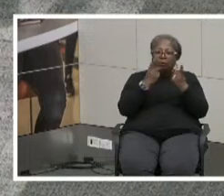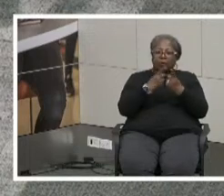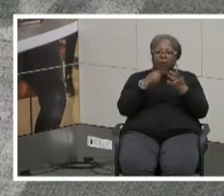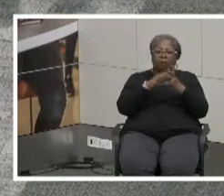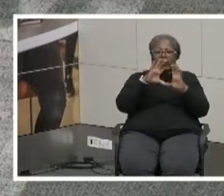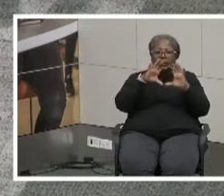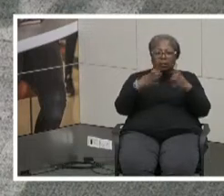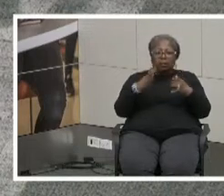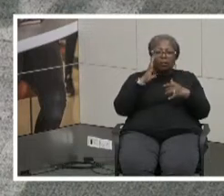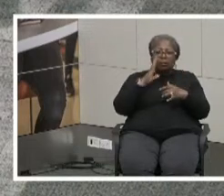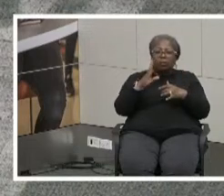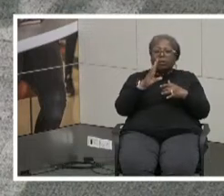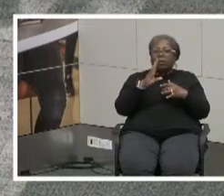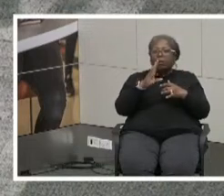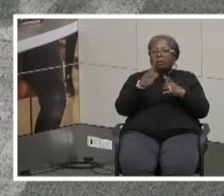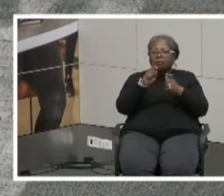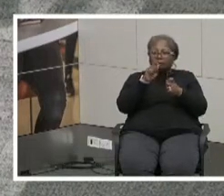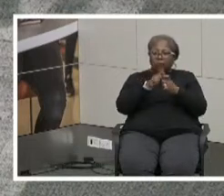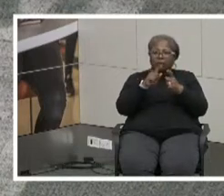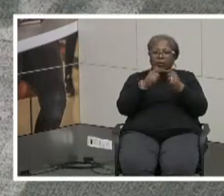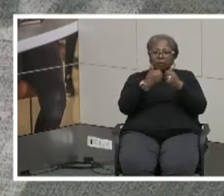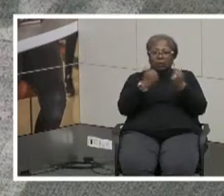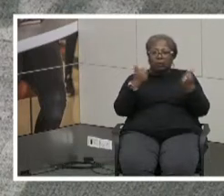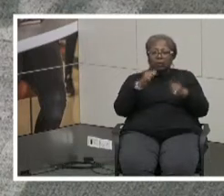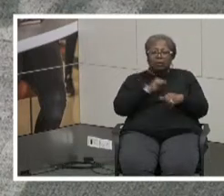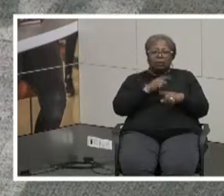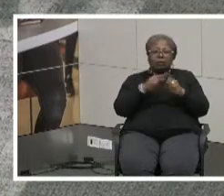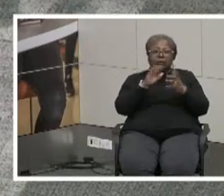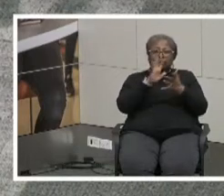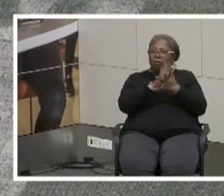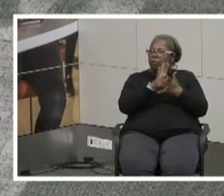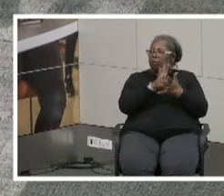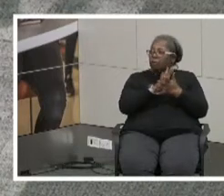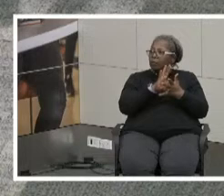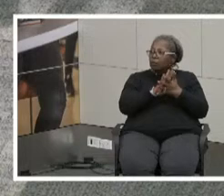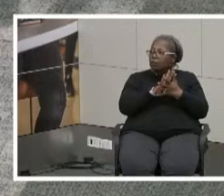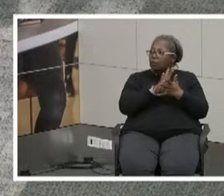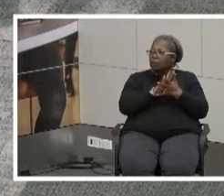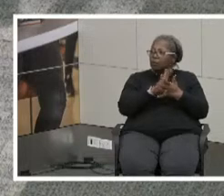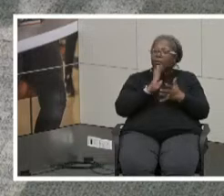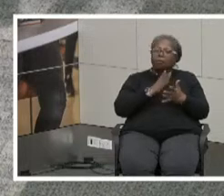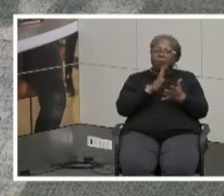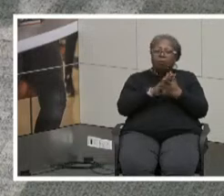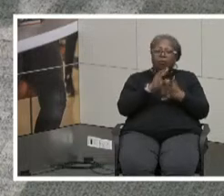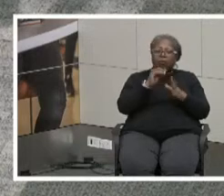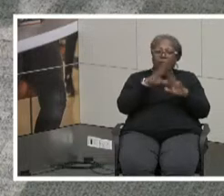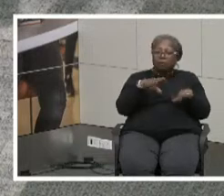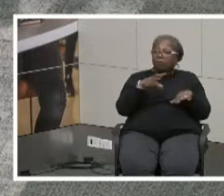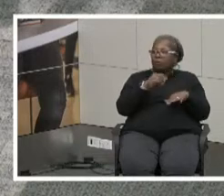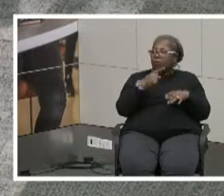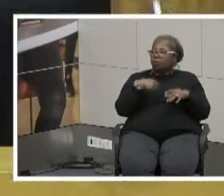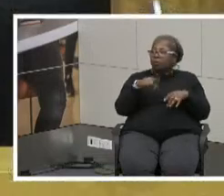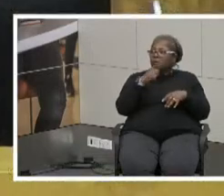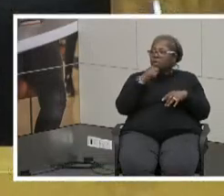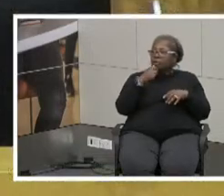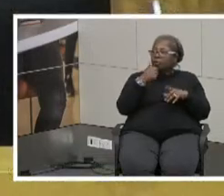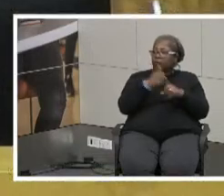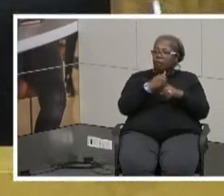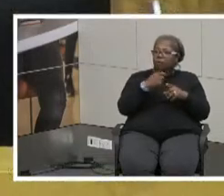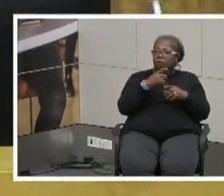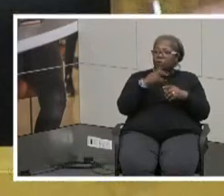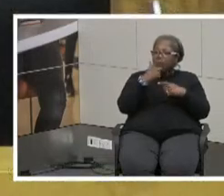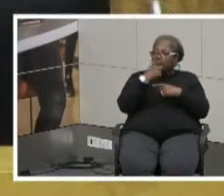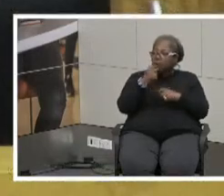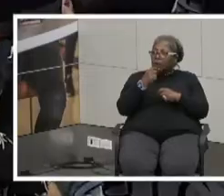chapter was designed specifically to separate ourselves from schools and our thank you